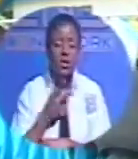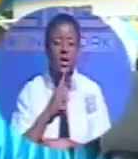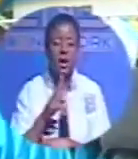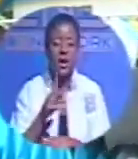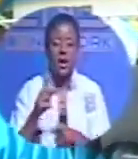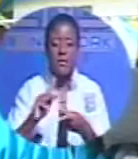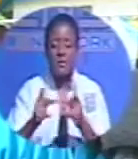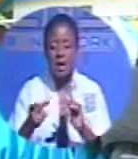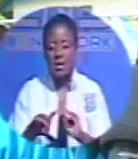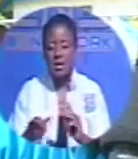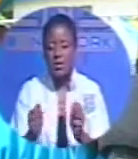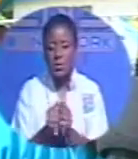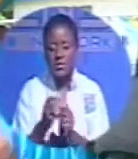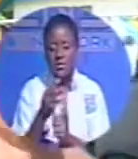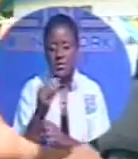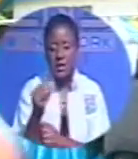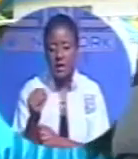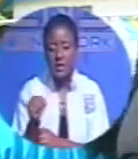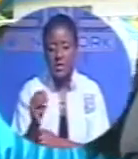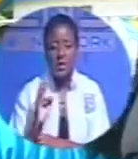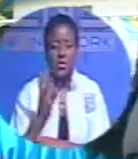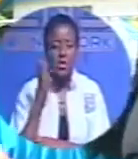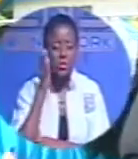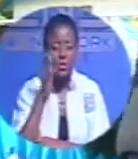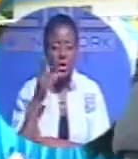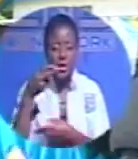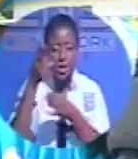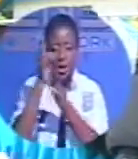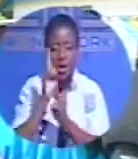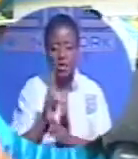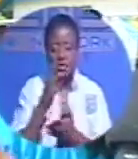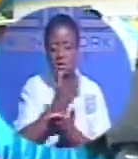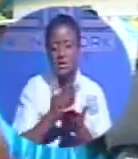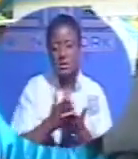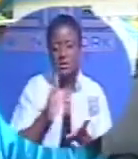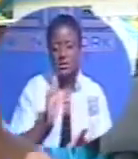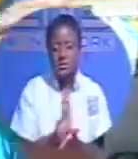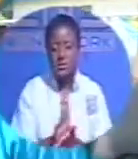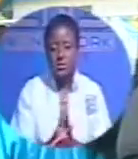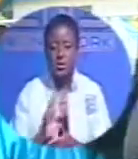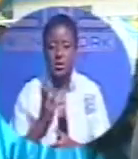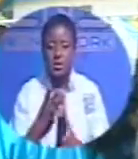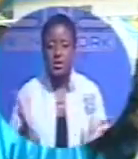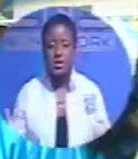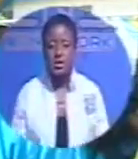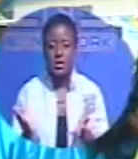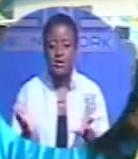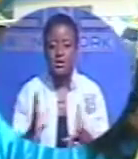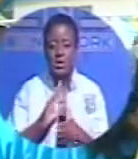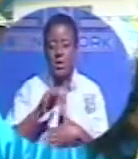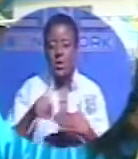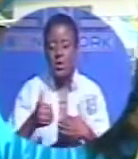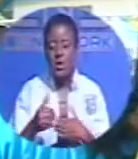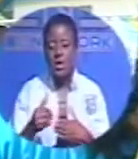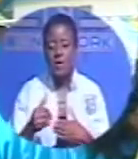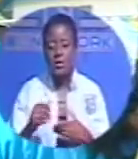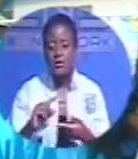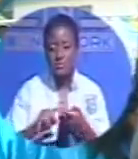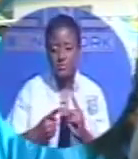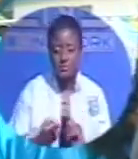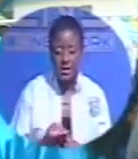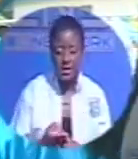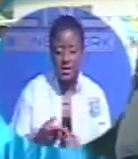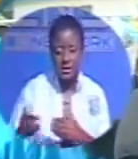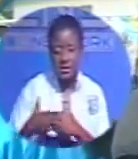next generation educationally. We're going to be honoring some schools, and so we're encouraging all of our friends and neighbors to be a part of